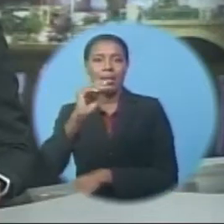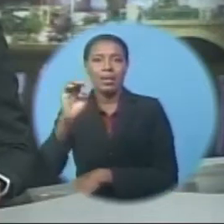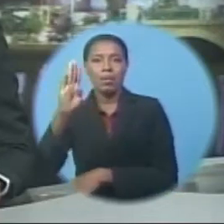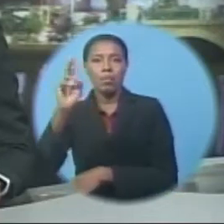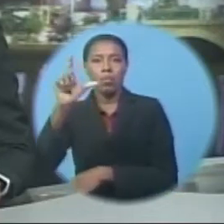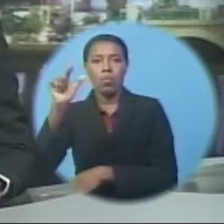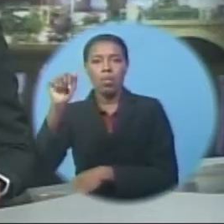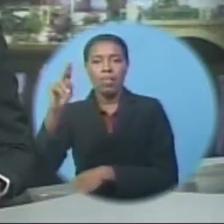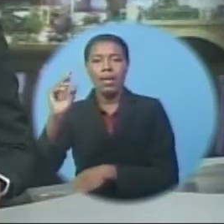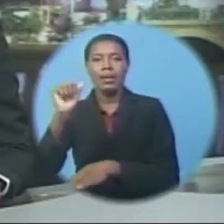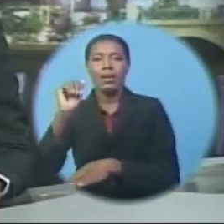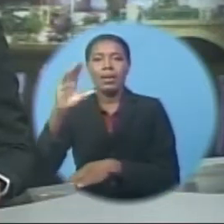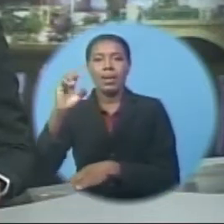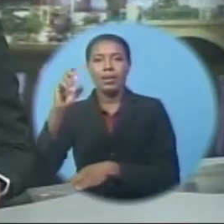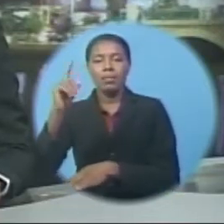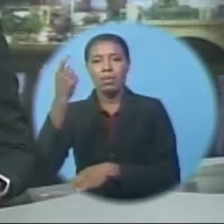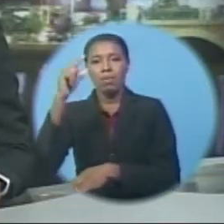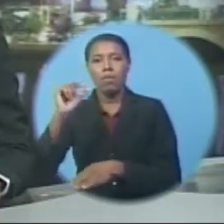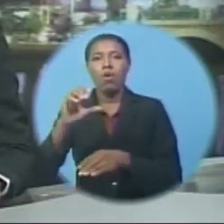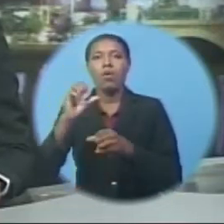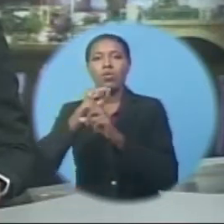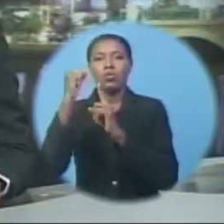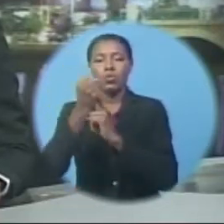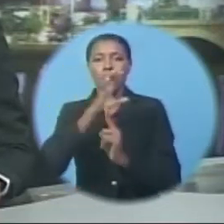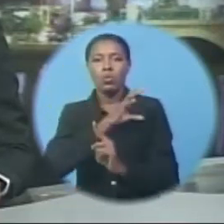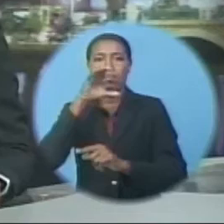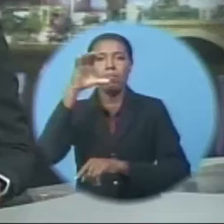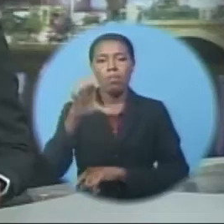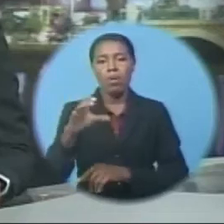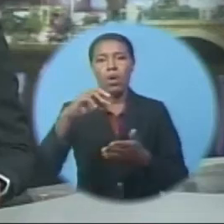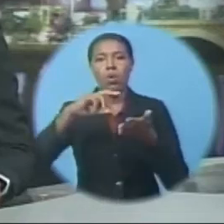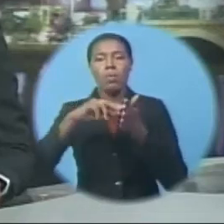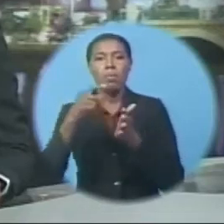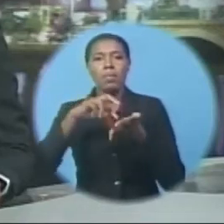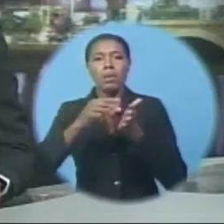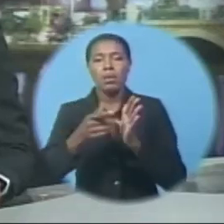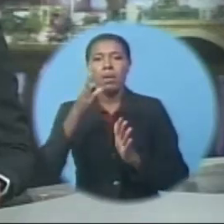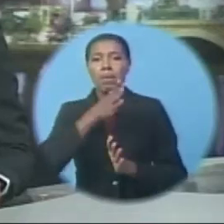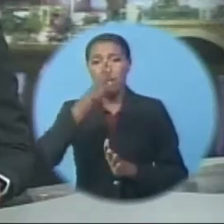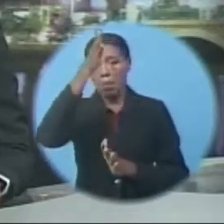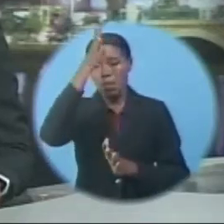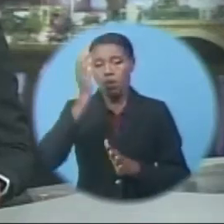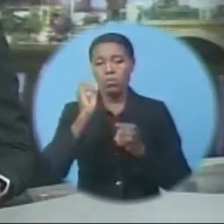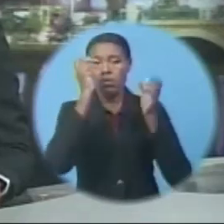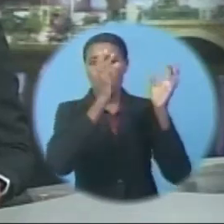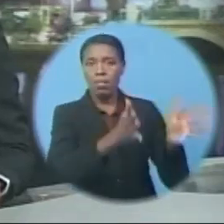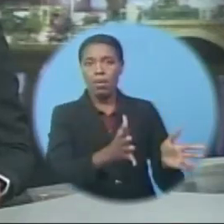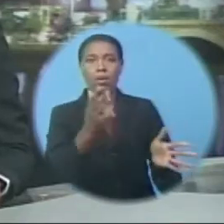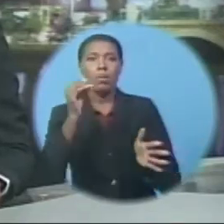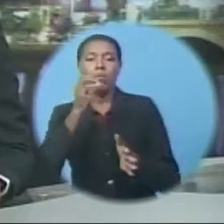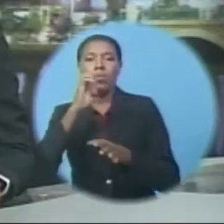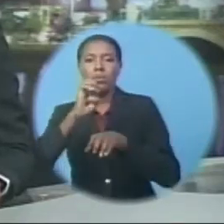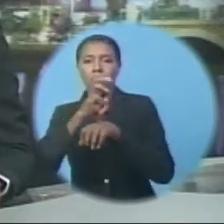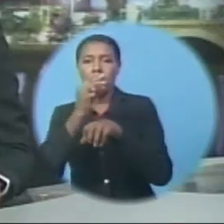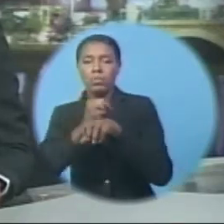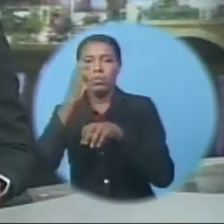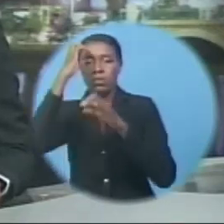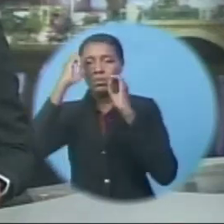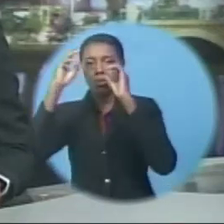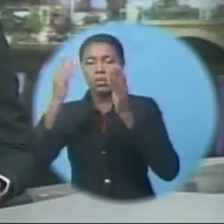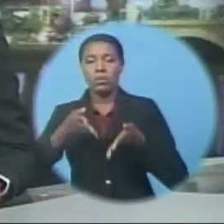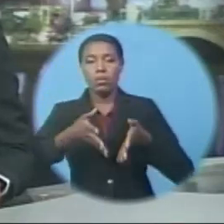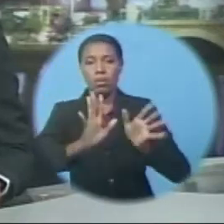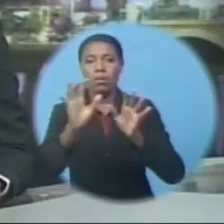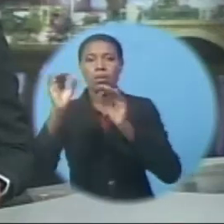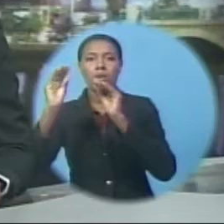for Social Empowerment. Noting that parents are more or less on their own once the Ministry of Education grants permission to homeschool their children,